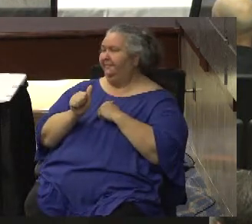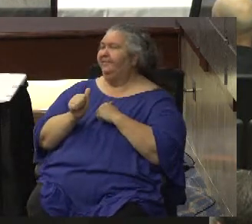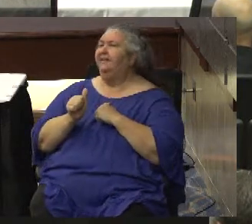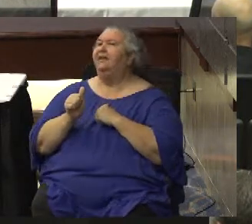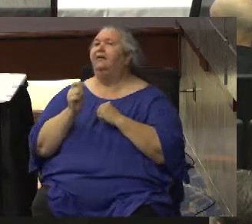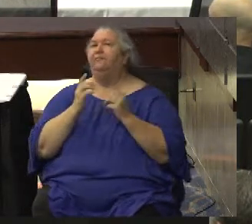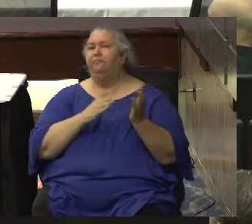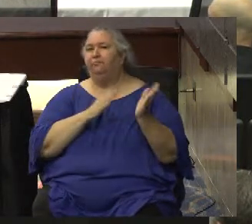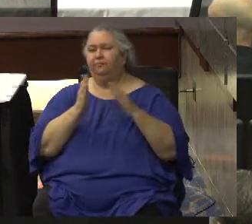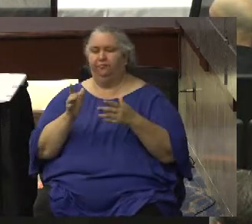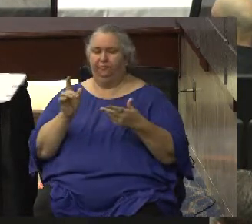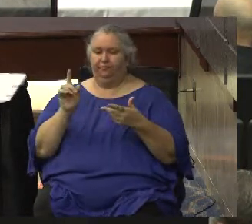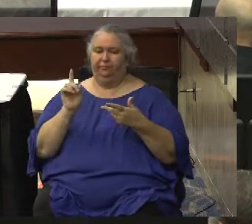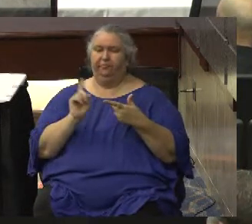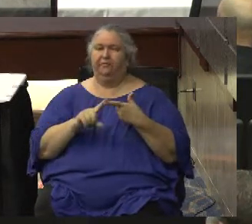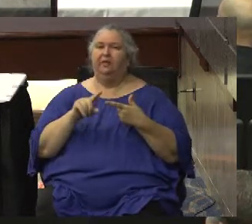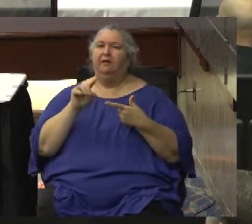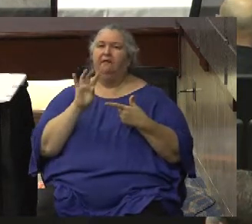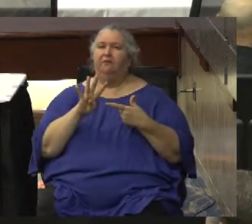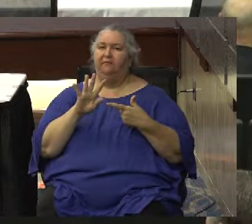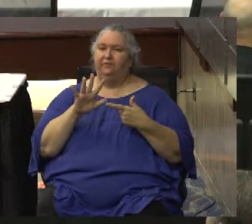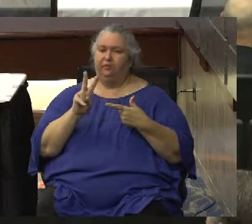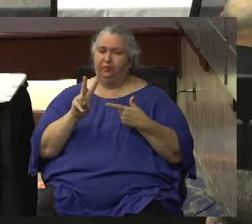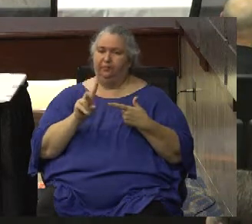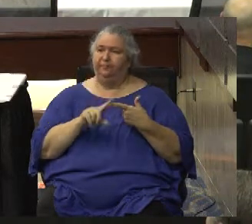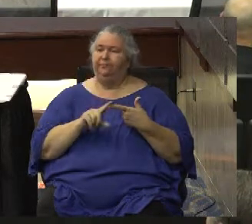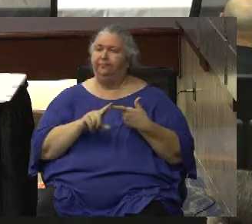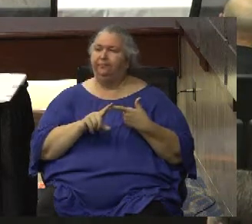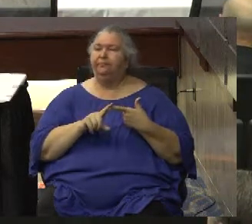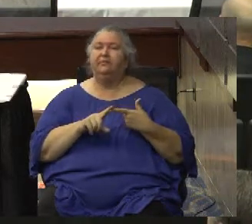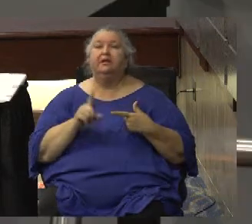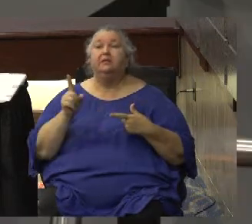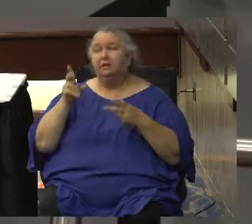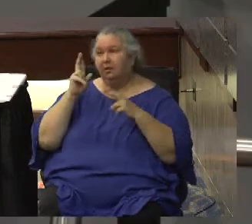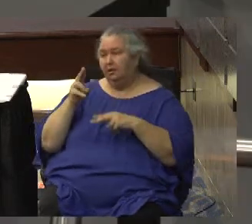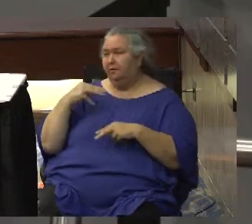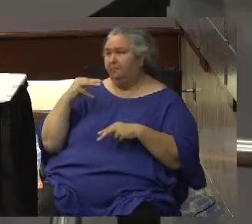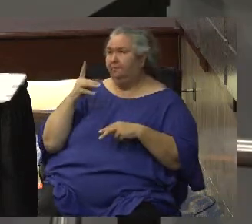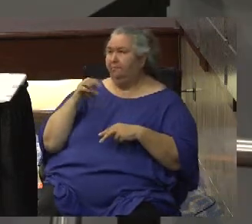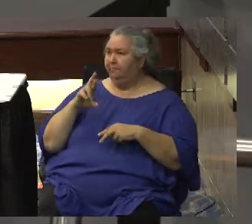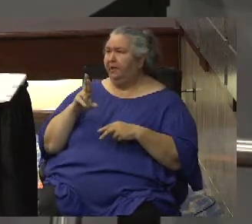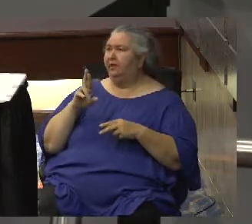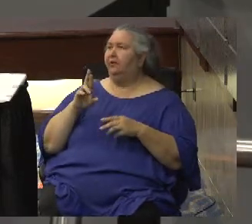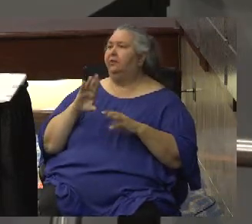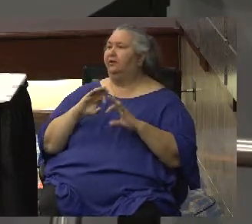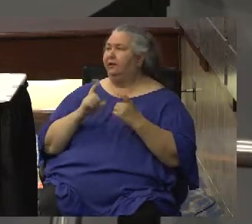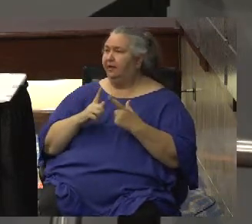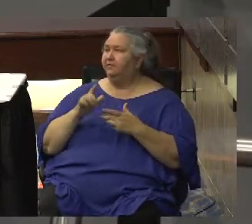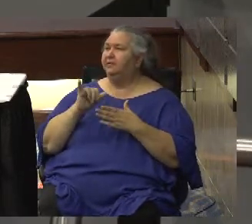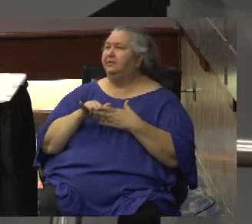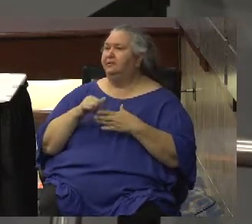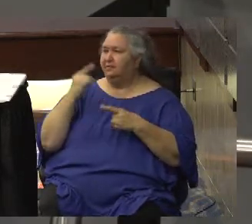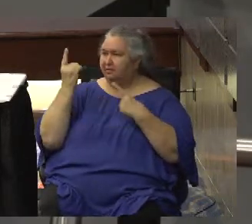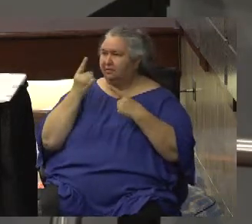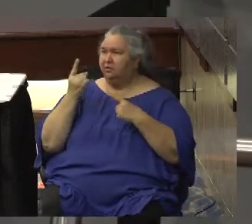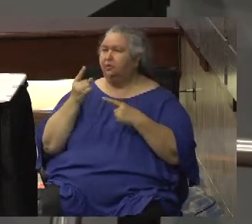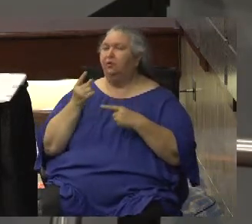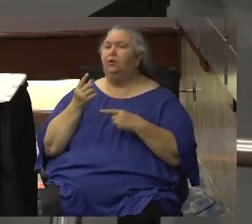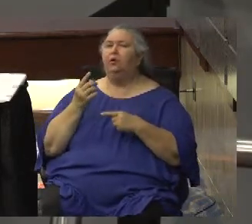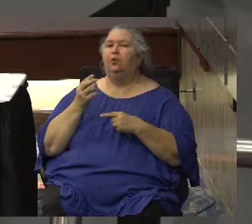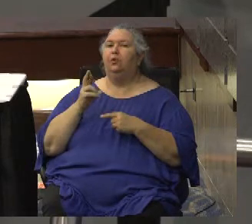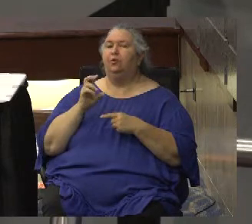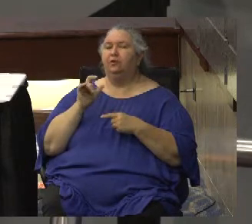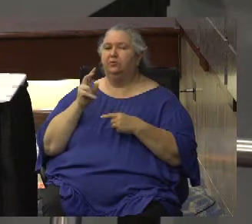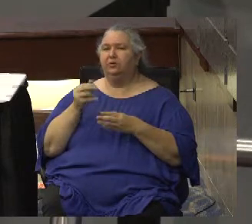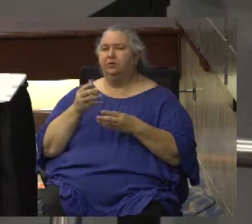move to public hearing 2021-452. Honorable Mayor, members of the council, this is a public hearing to consider a resolution granting a special permit